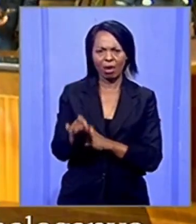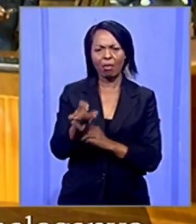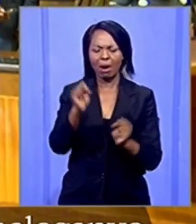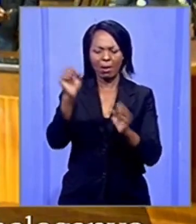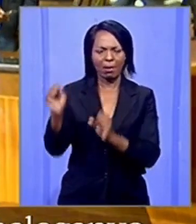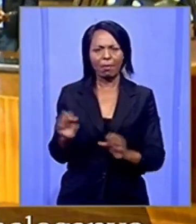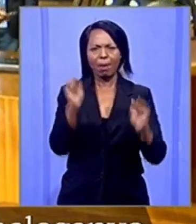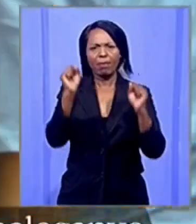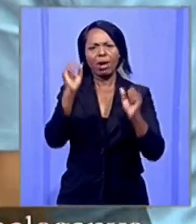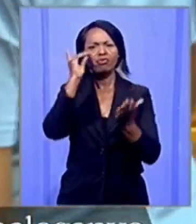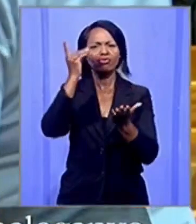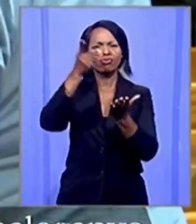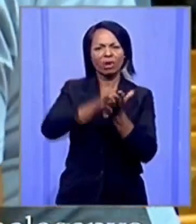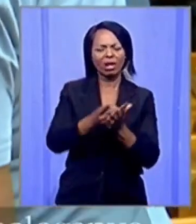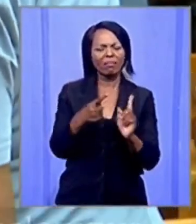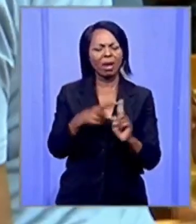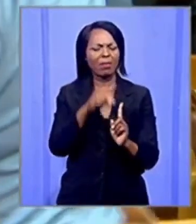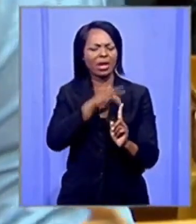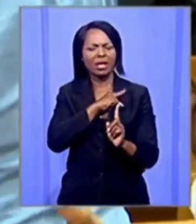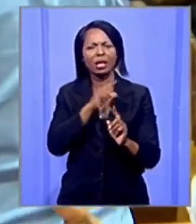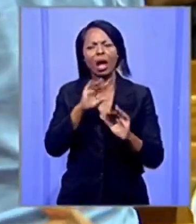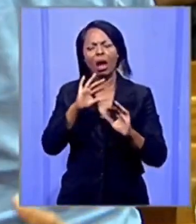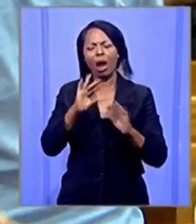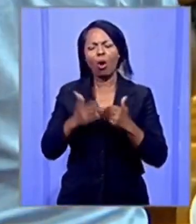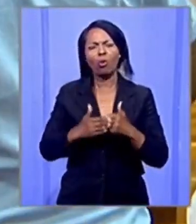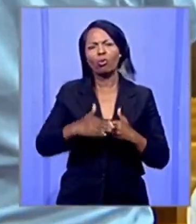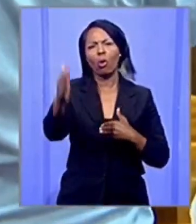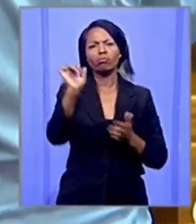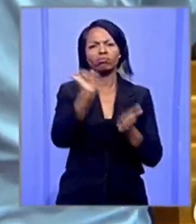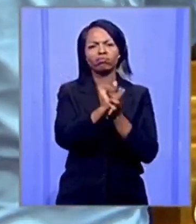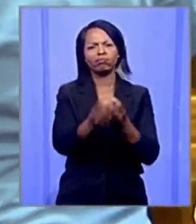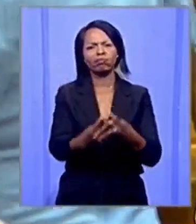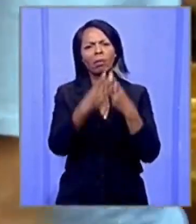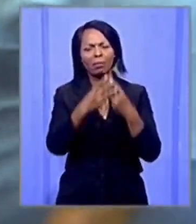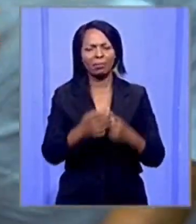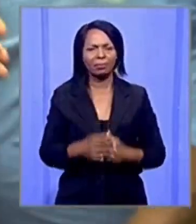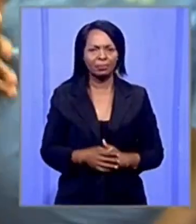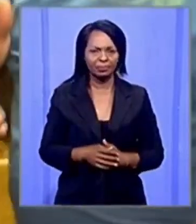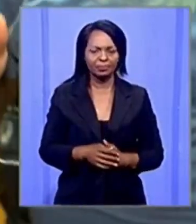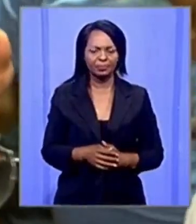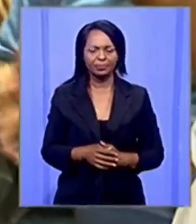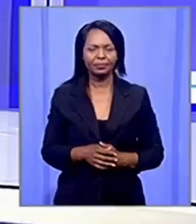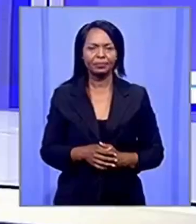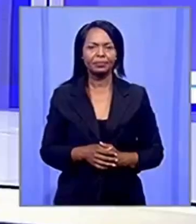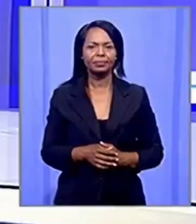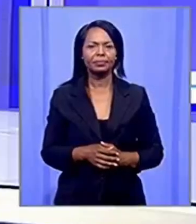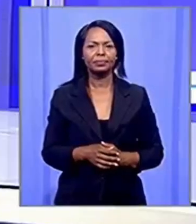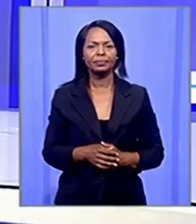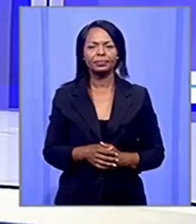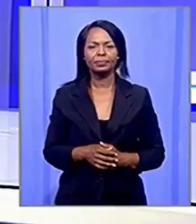ya katlholo. Offense Stimo, SABC News, Palm Ridge.